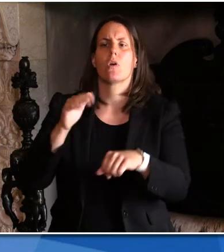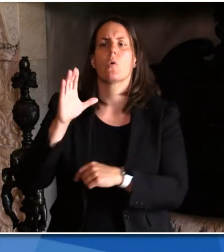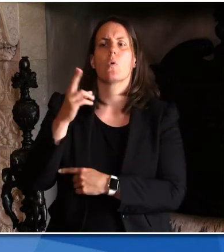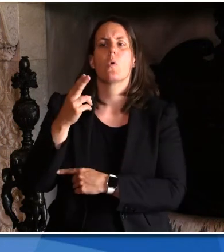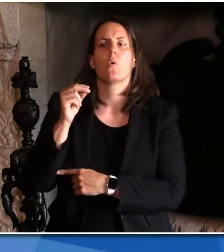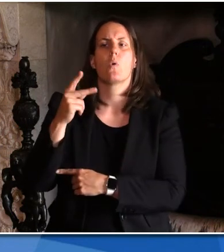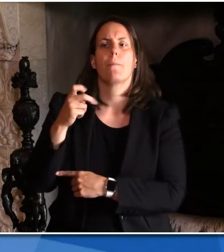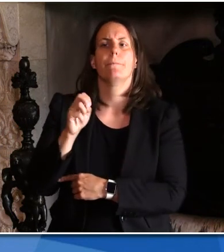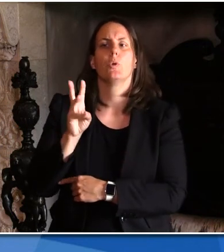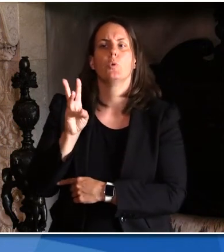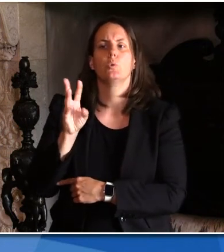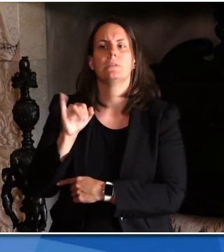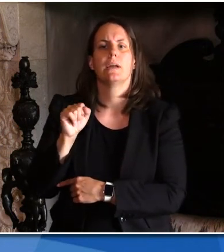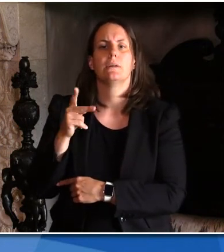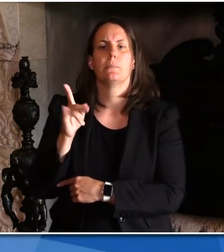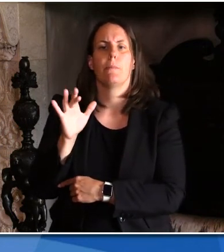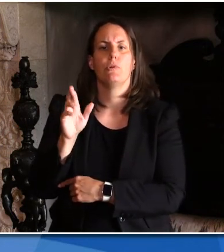Hope?